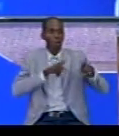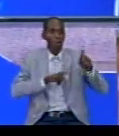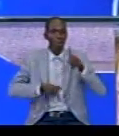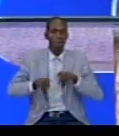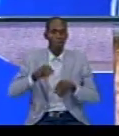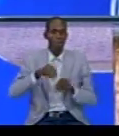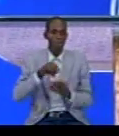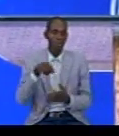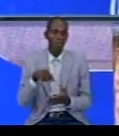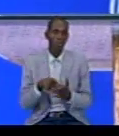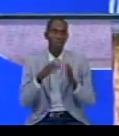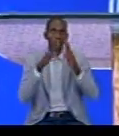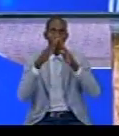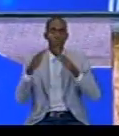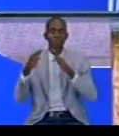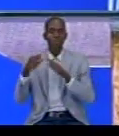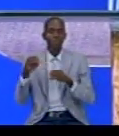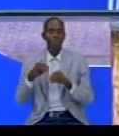this city. Then in